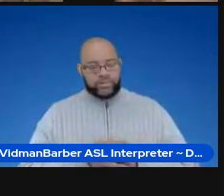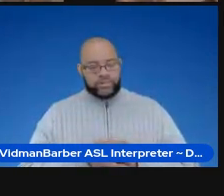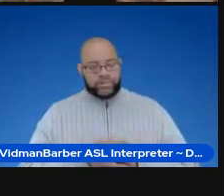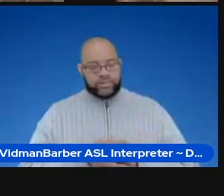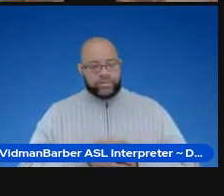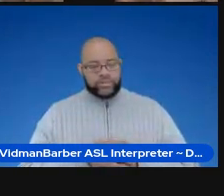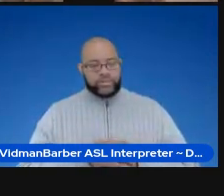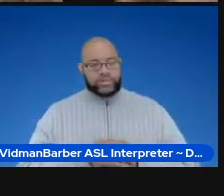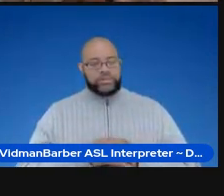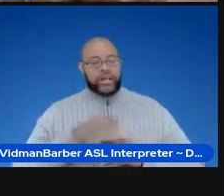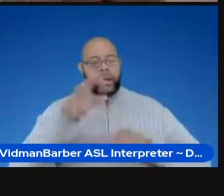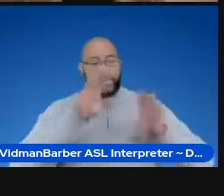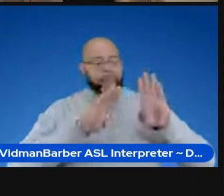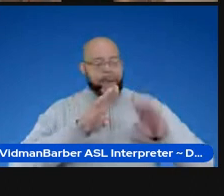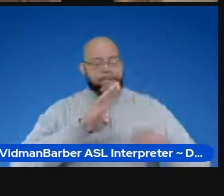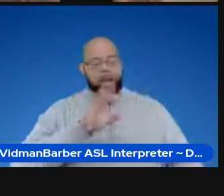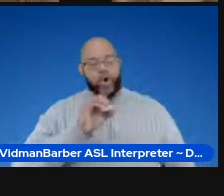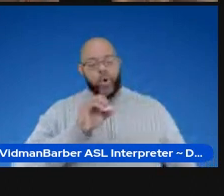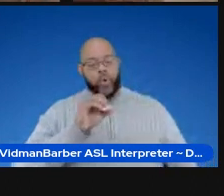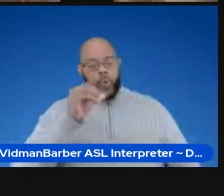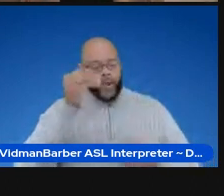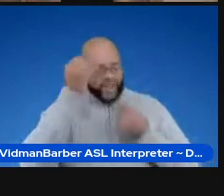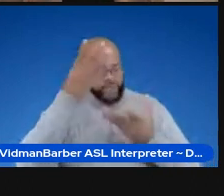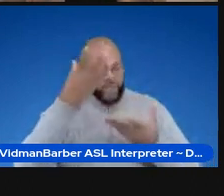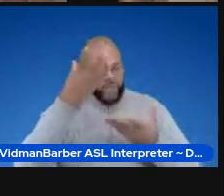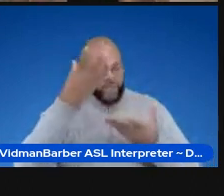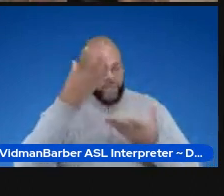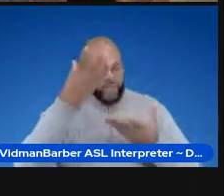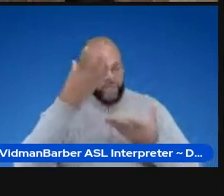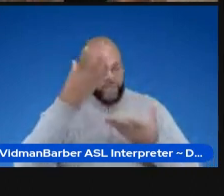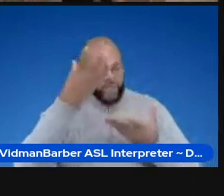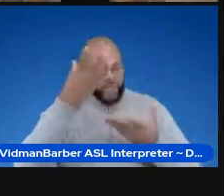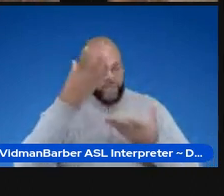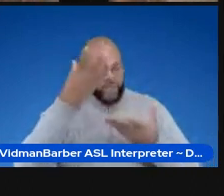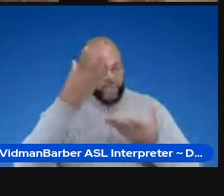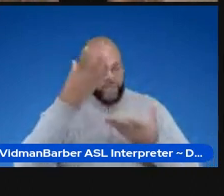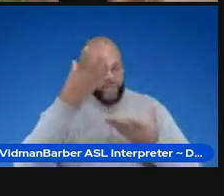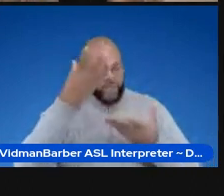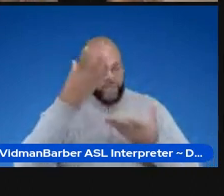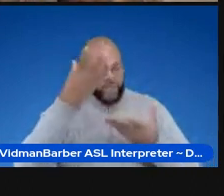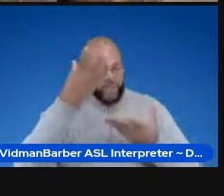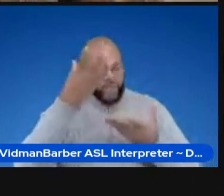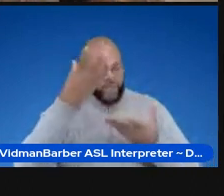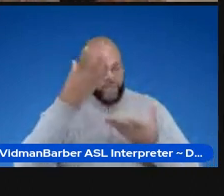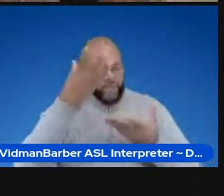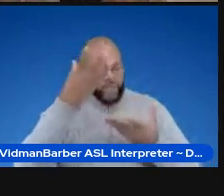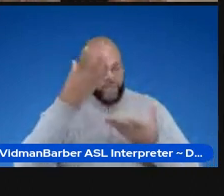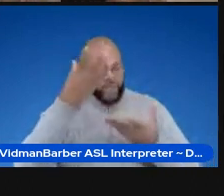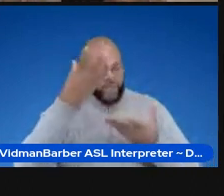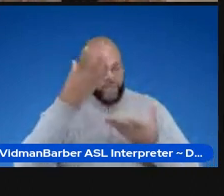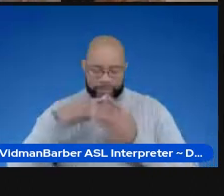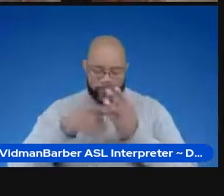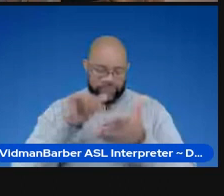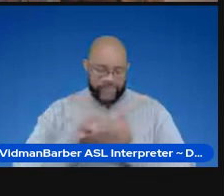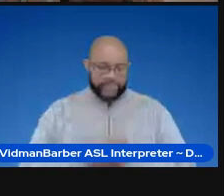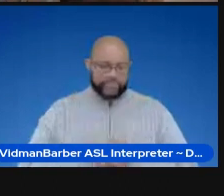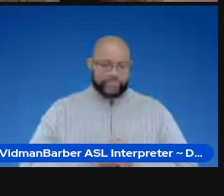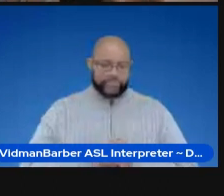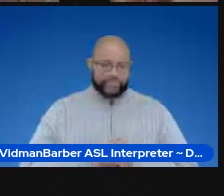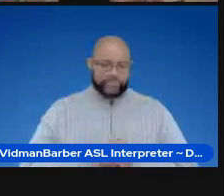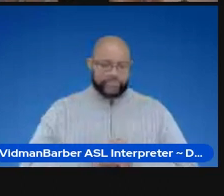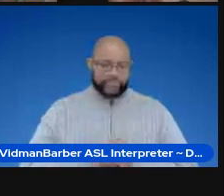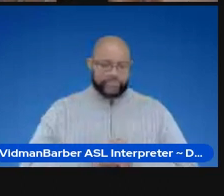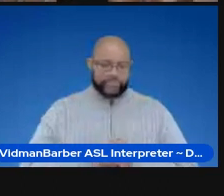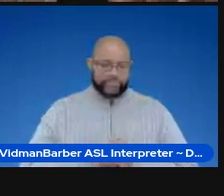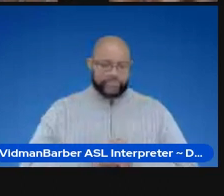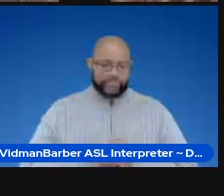bioinformatics data on that, which was insane. That's a whole nother story. I would love to share maybe another time. And the protein